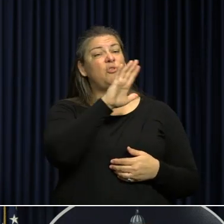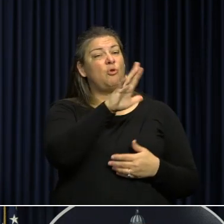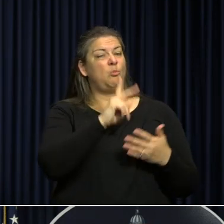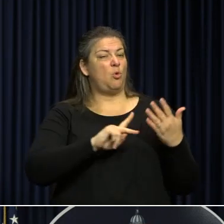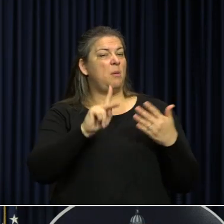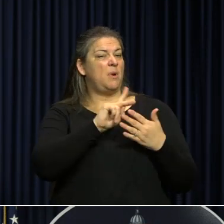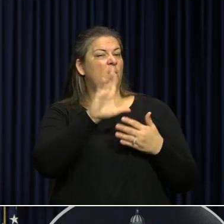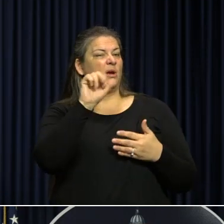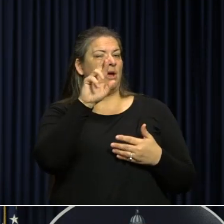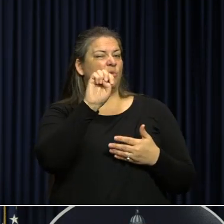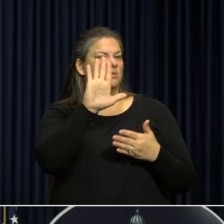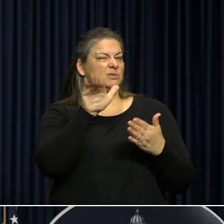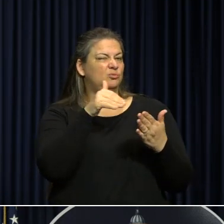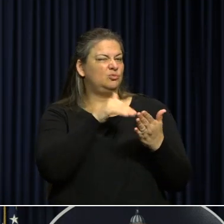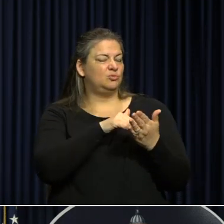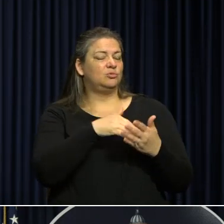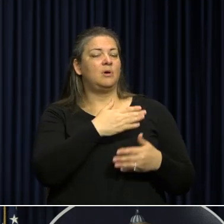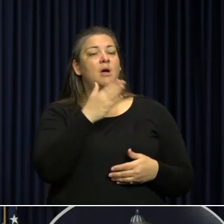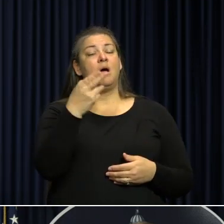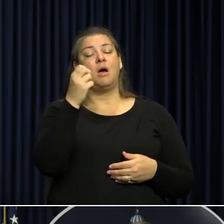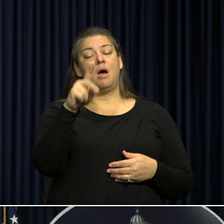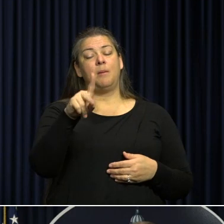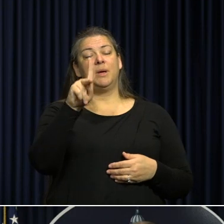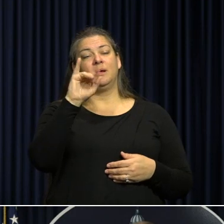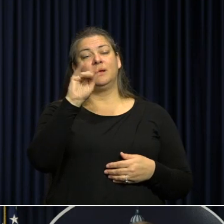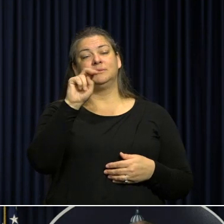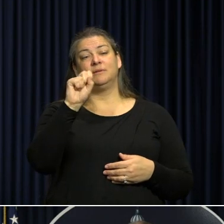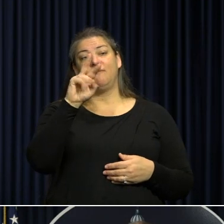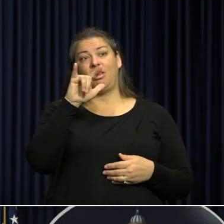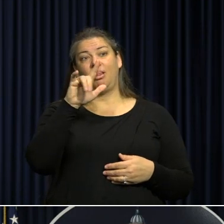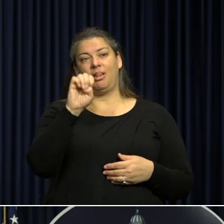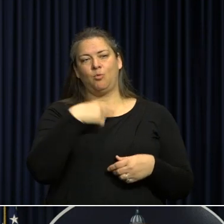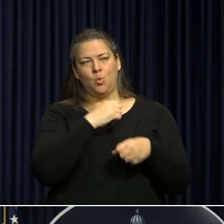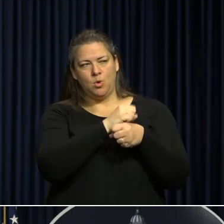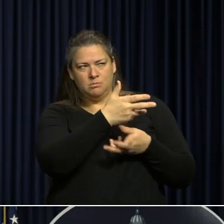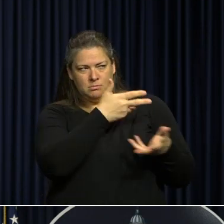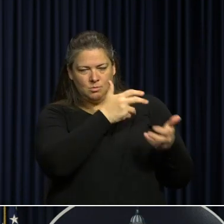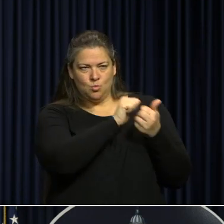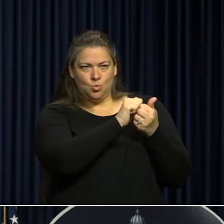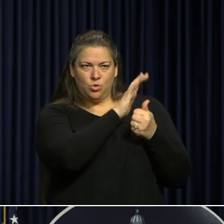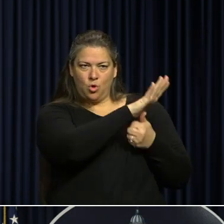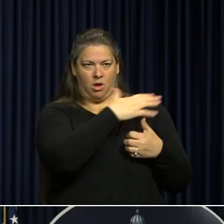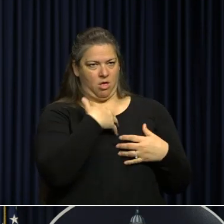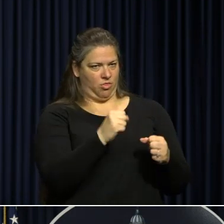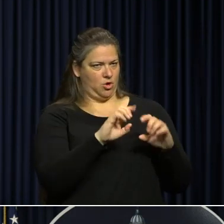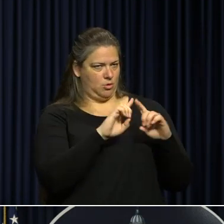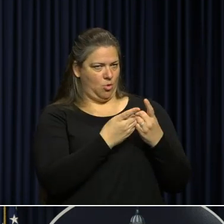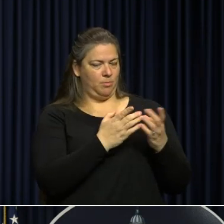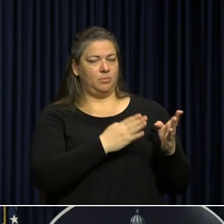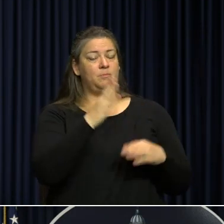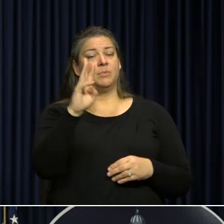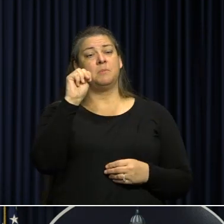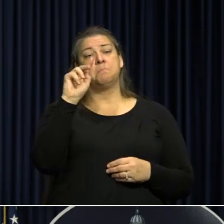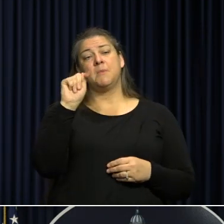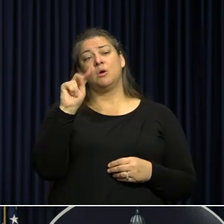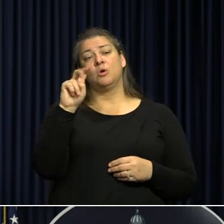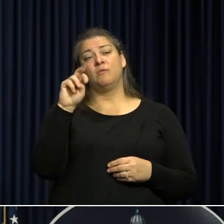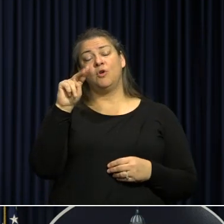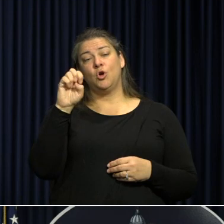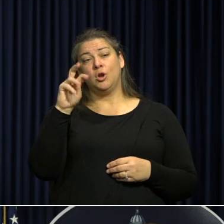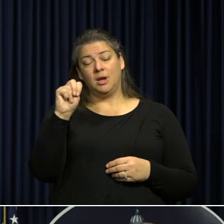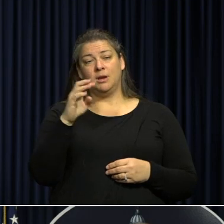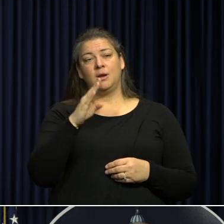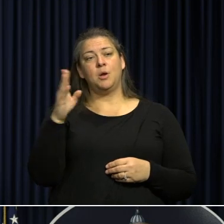center. There, Hopkinsville, we're working directly with their health department. And again, Mount Vernon, Murray through